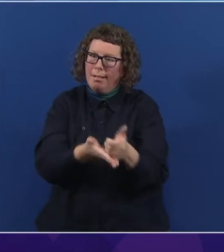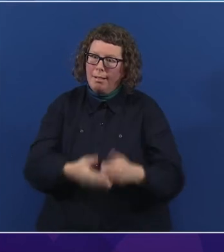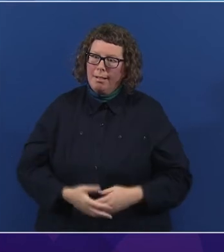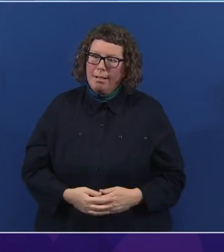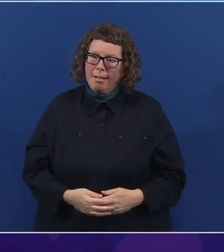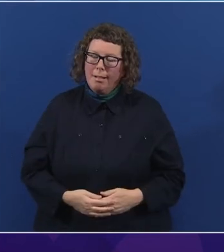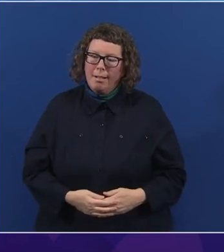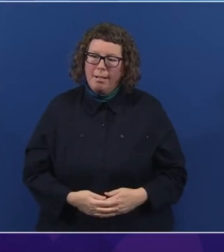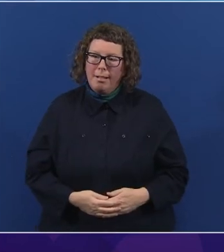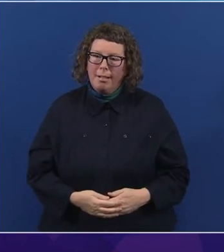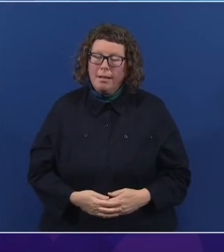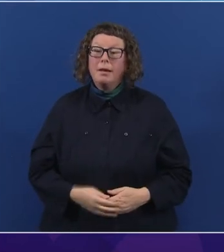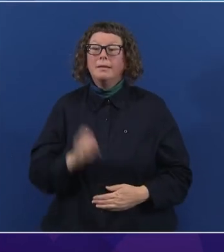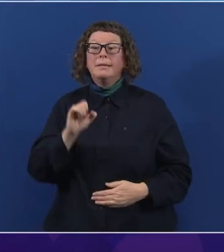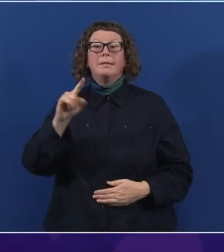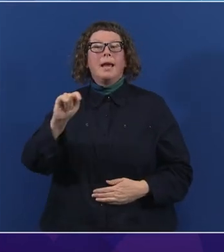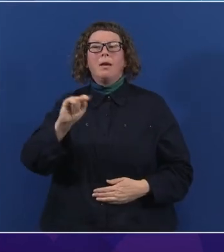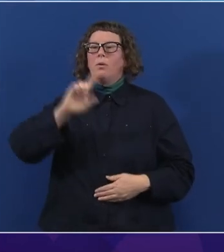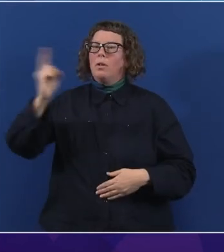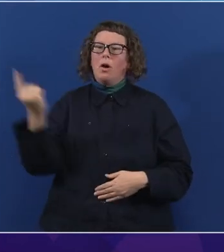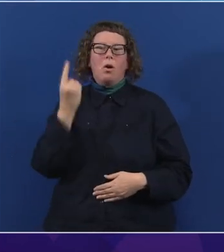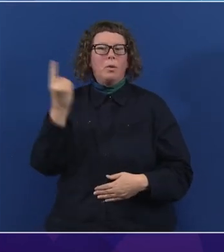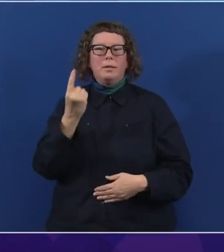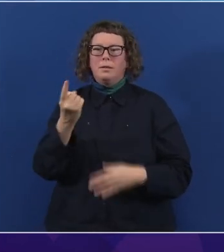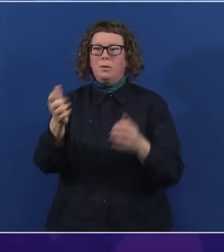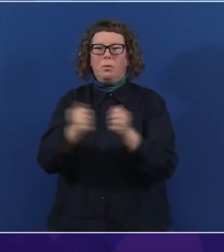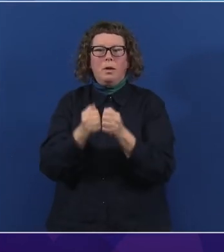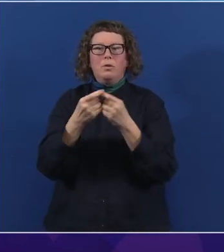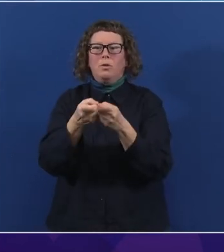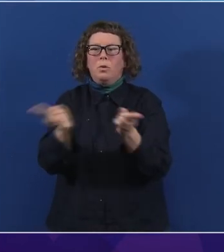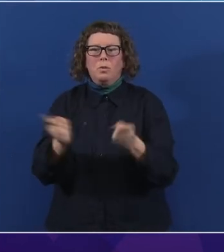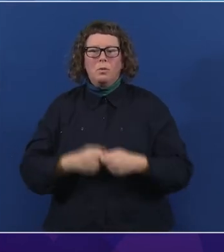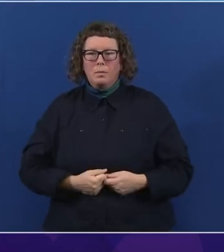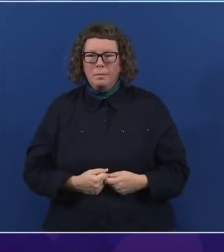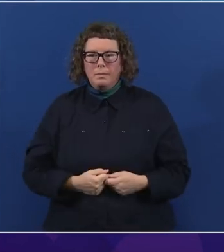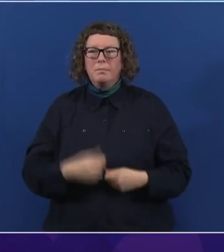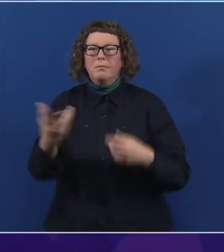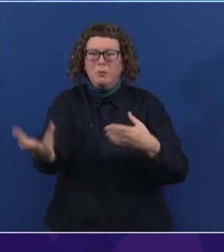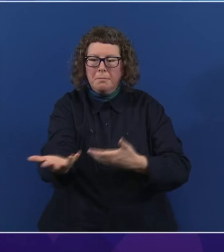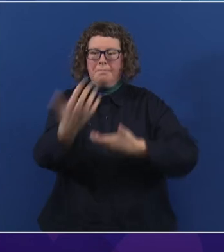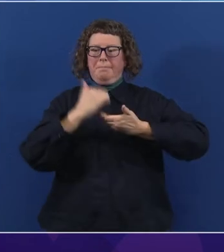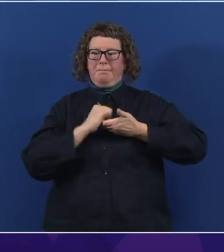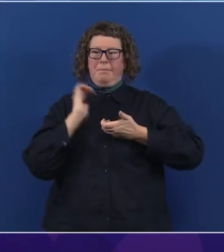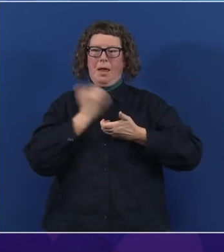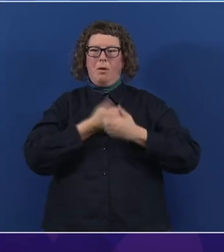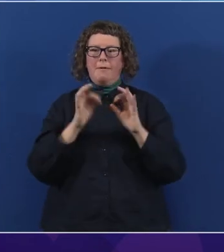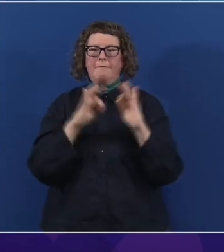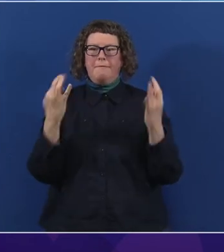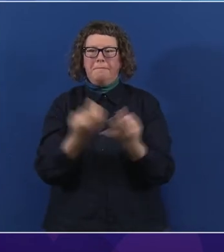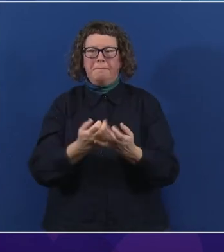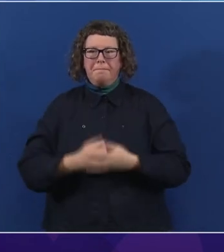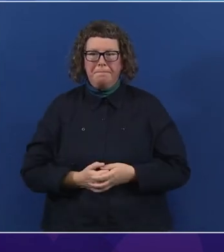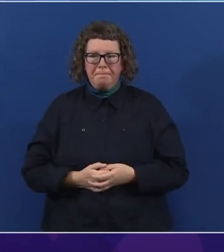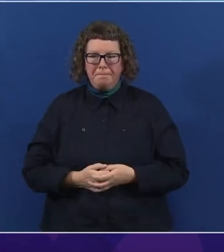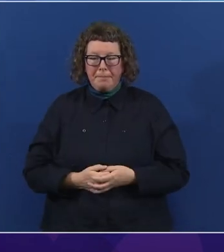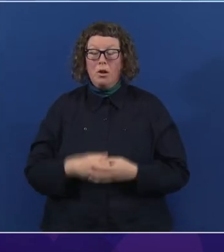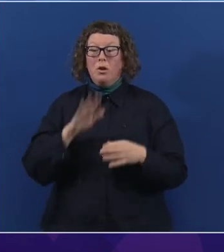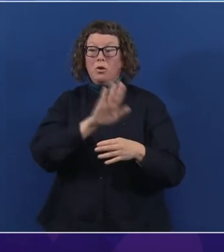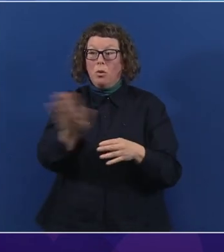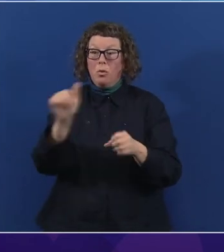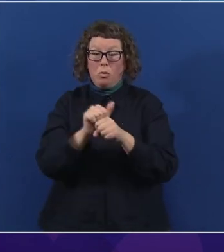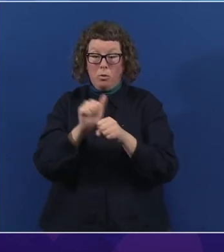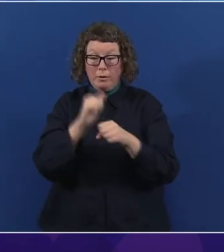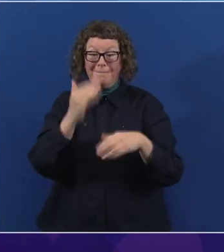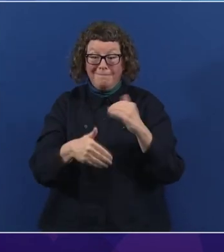know that here at SAIT, we'll always be with you. You're one of us. You're part of our alumni family. As your career takes shape, SAIT will be